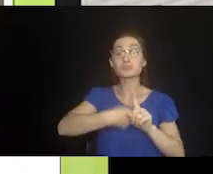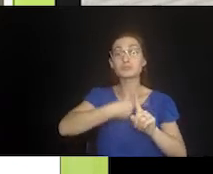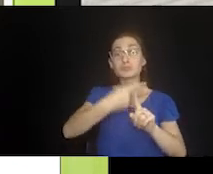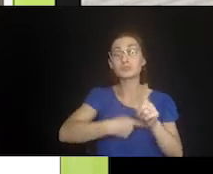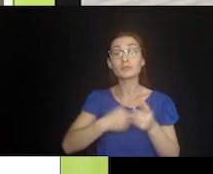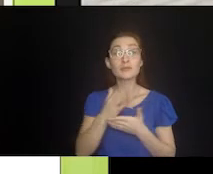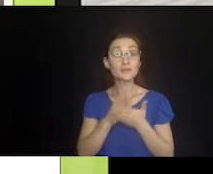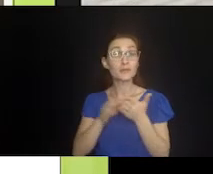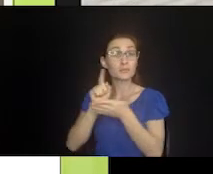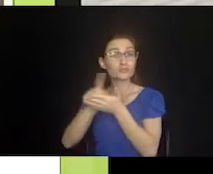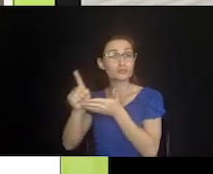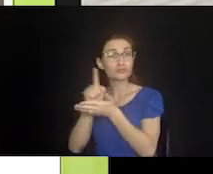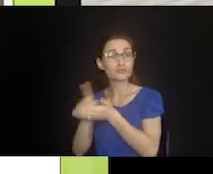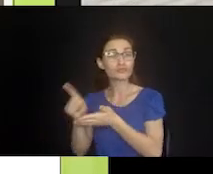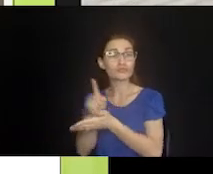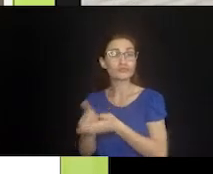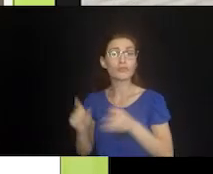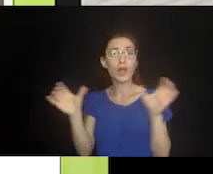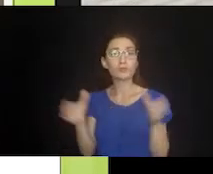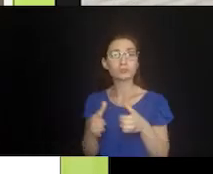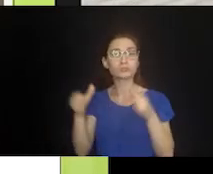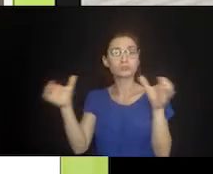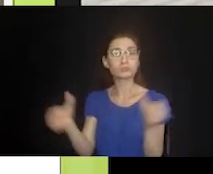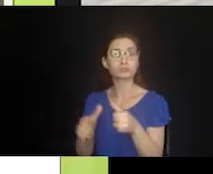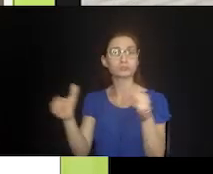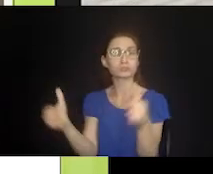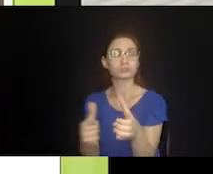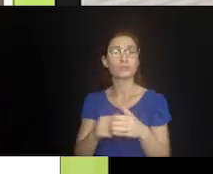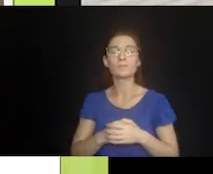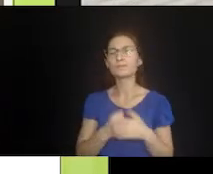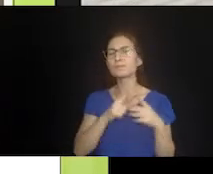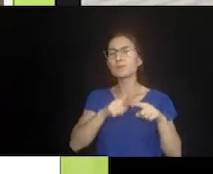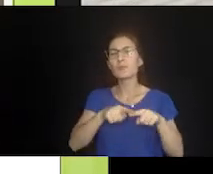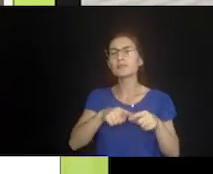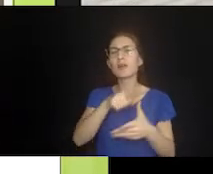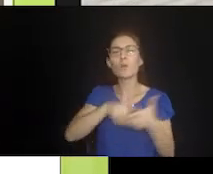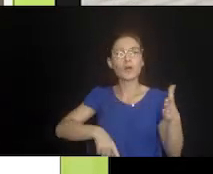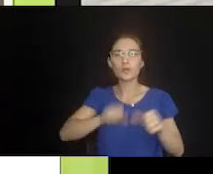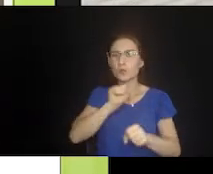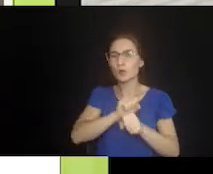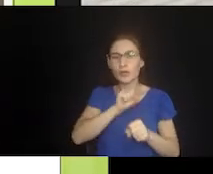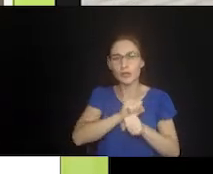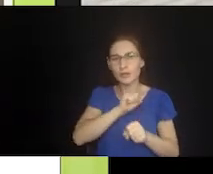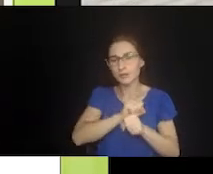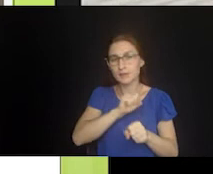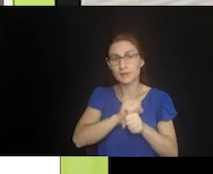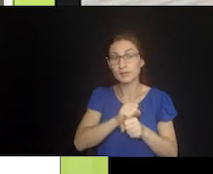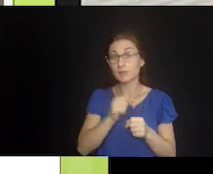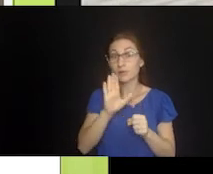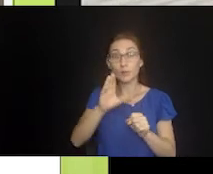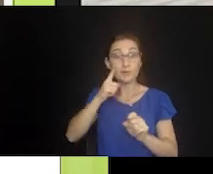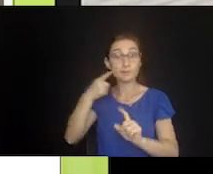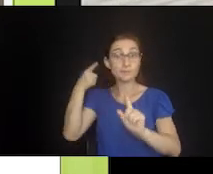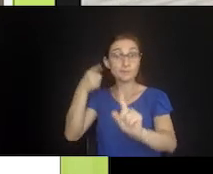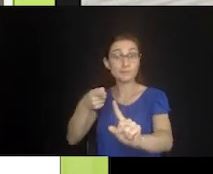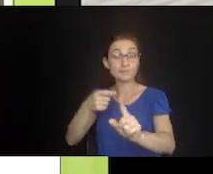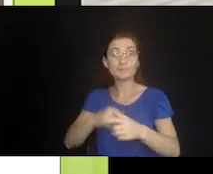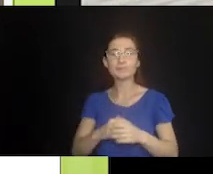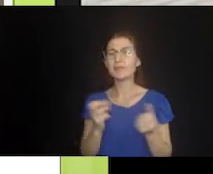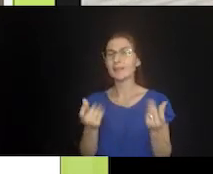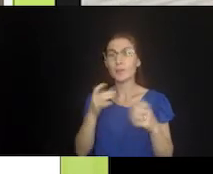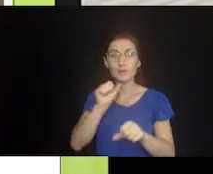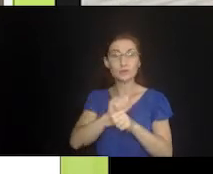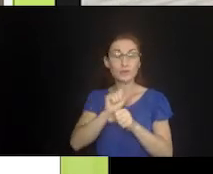a month. Some of our groups meet once a week. It just depends on what you're working on and what you hope